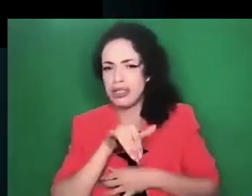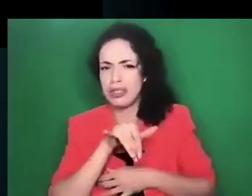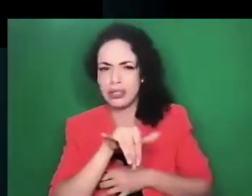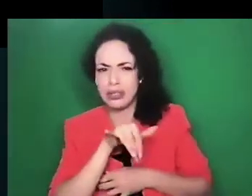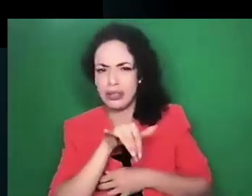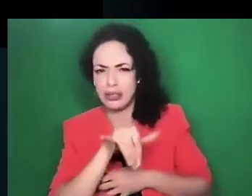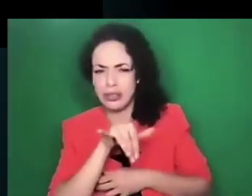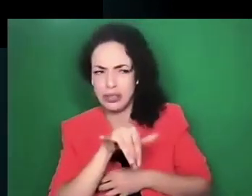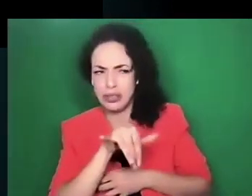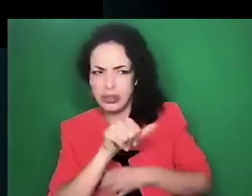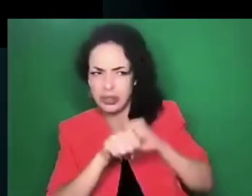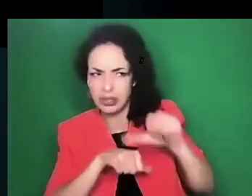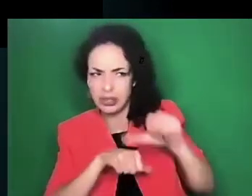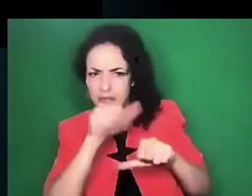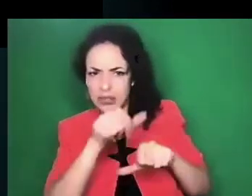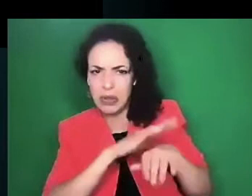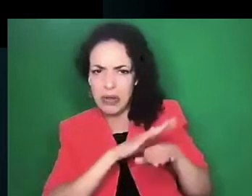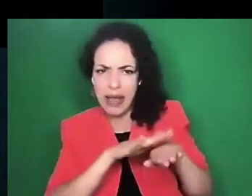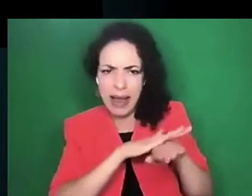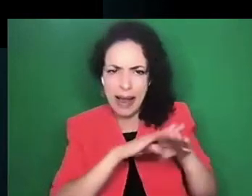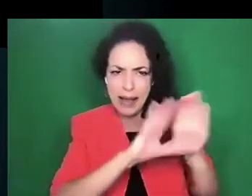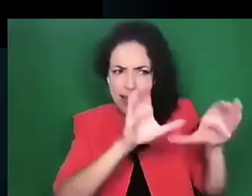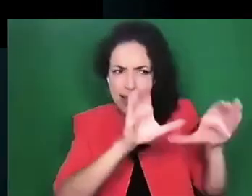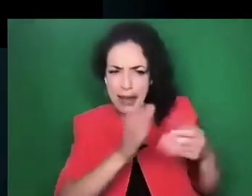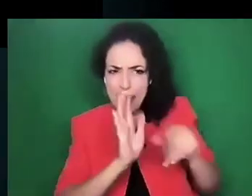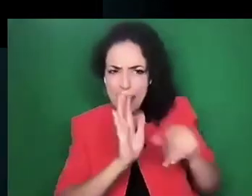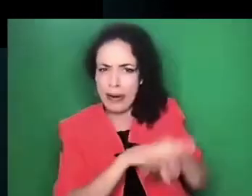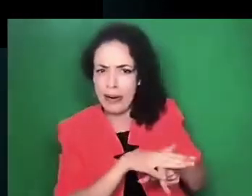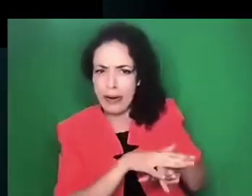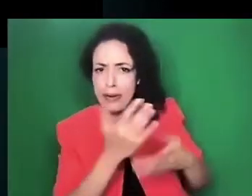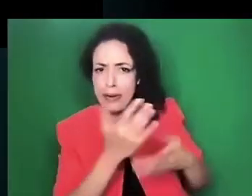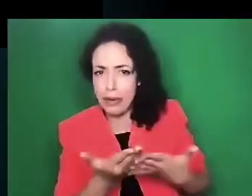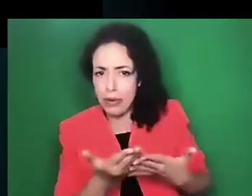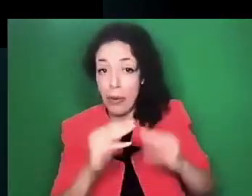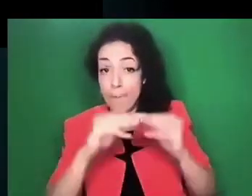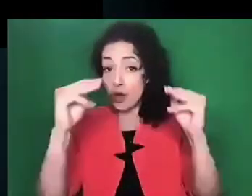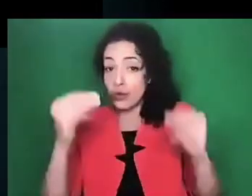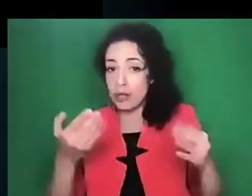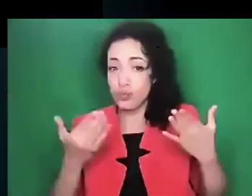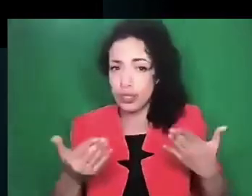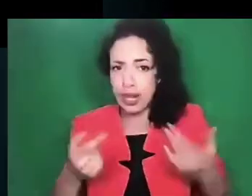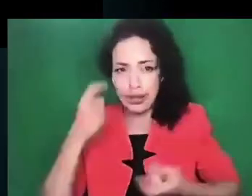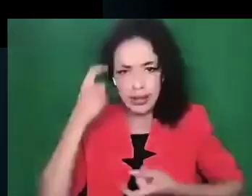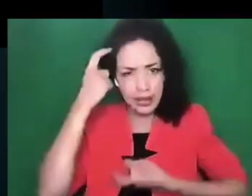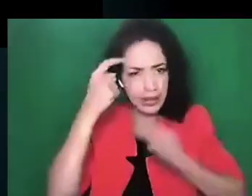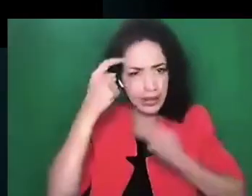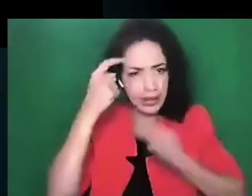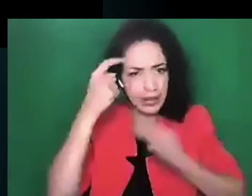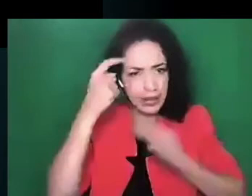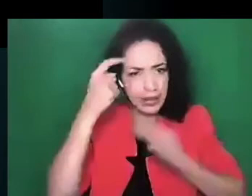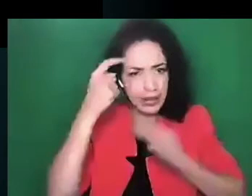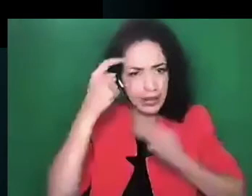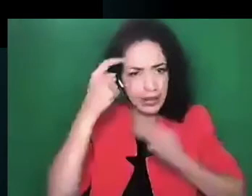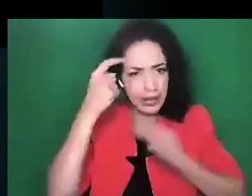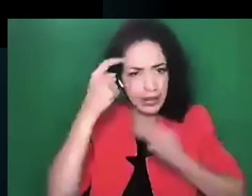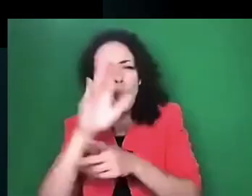of museums today are busy with, rethinking what ethnography and cultural anthropology might mean in today's world.